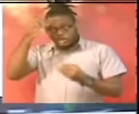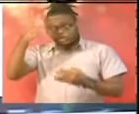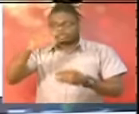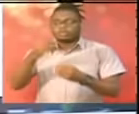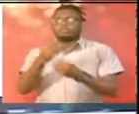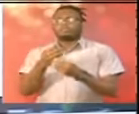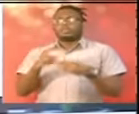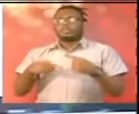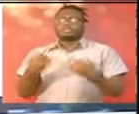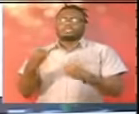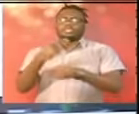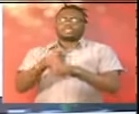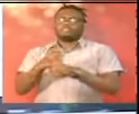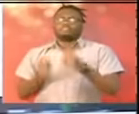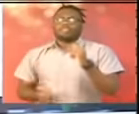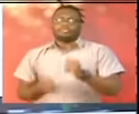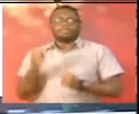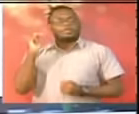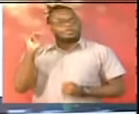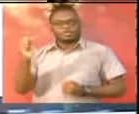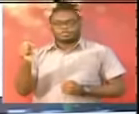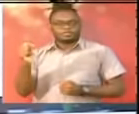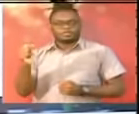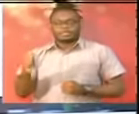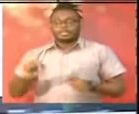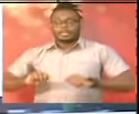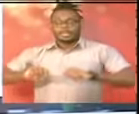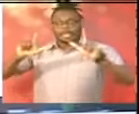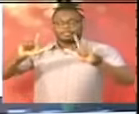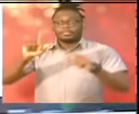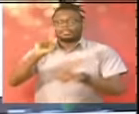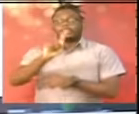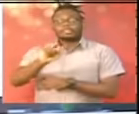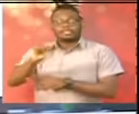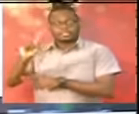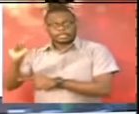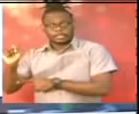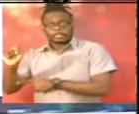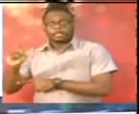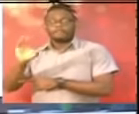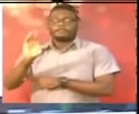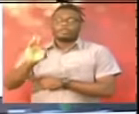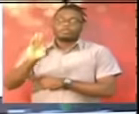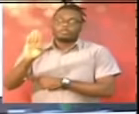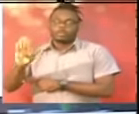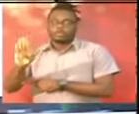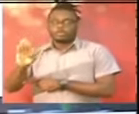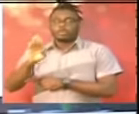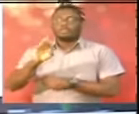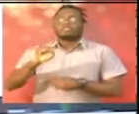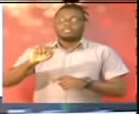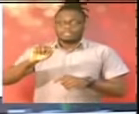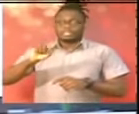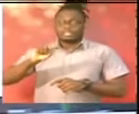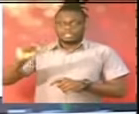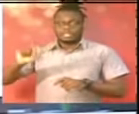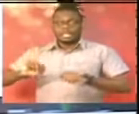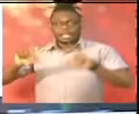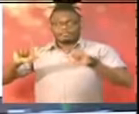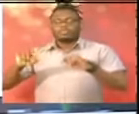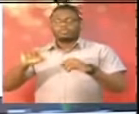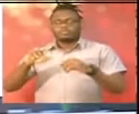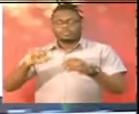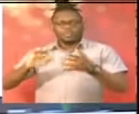We're bringing you live coverage on TTT, Chalk City 91.1 FM, and on Facebook at TTT Live Online. We now go to